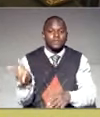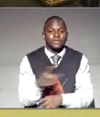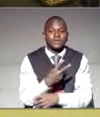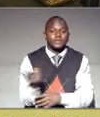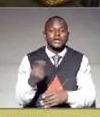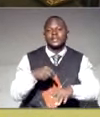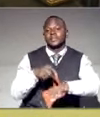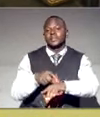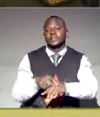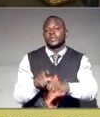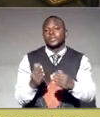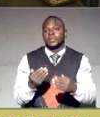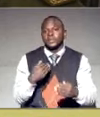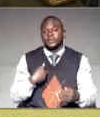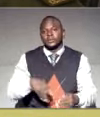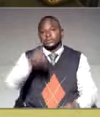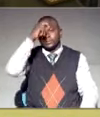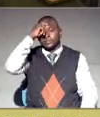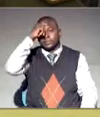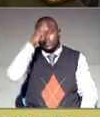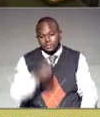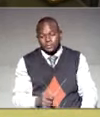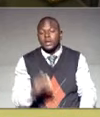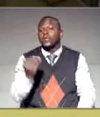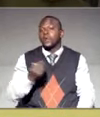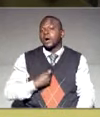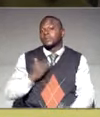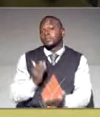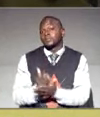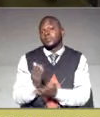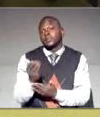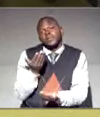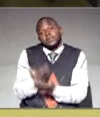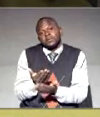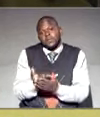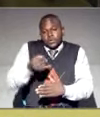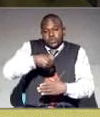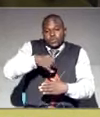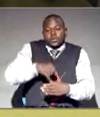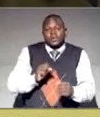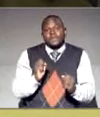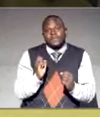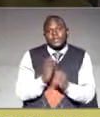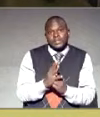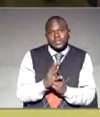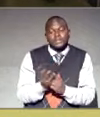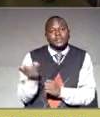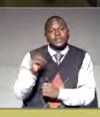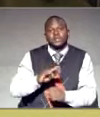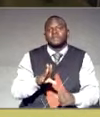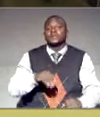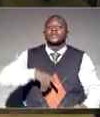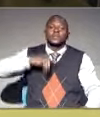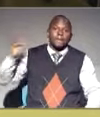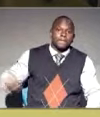concurrently. We so rule. You have a right to appeal within 14 days if you are not